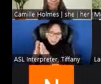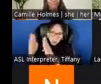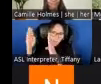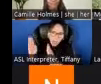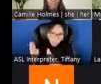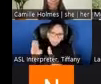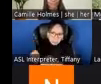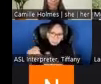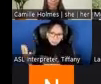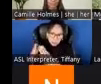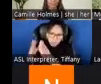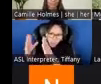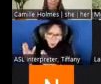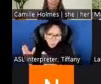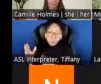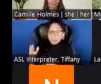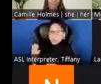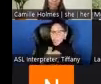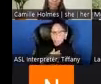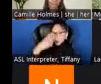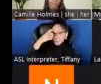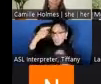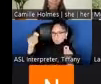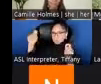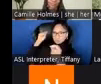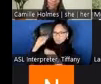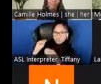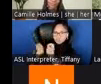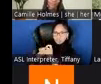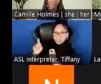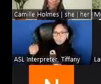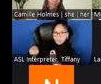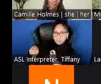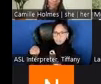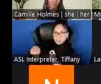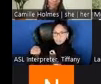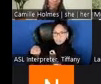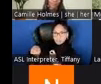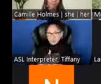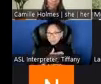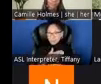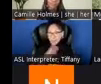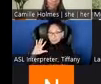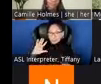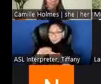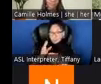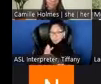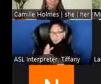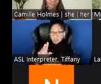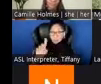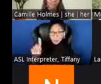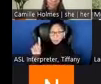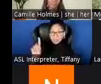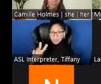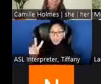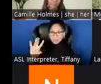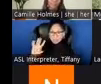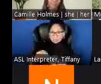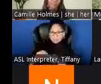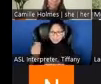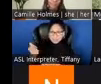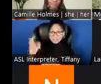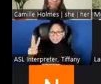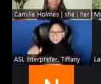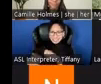that as someone who has worked in domestic violence for, I think, like 16 years now. And I recently started to